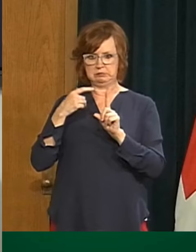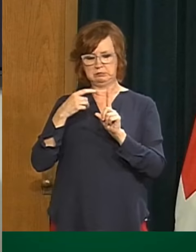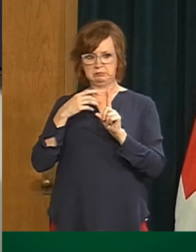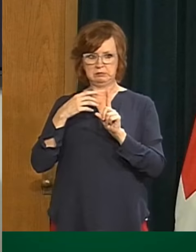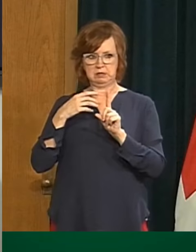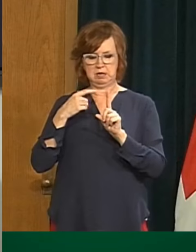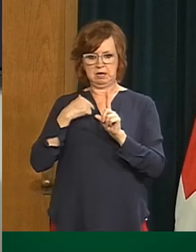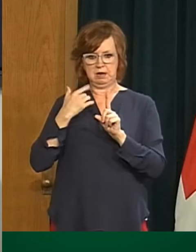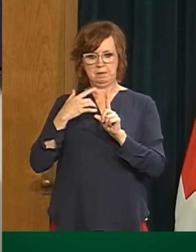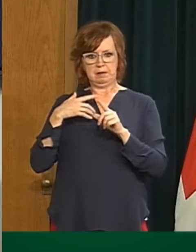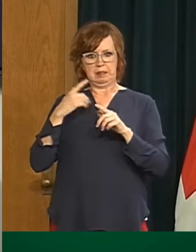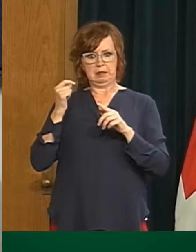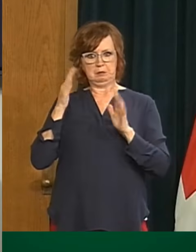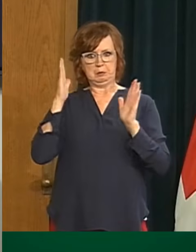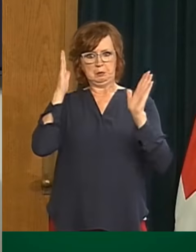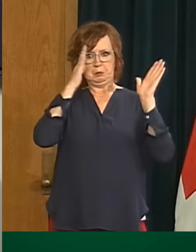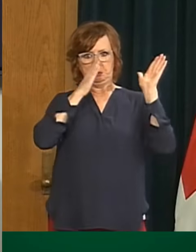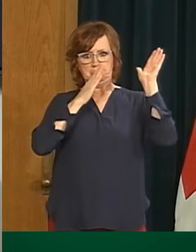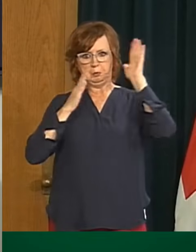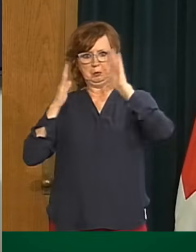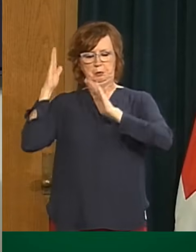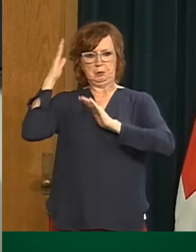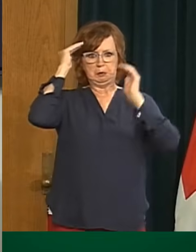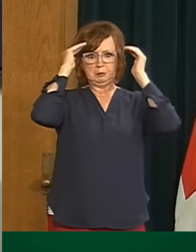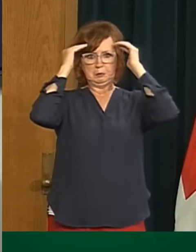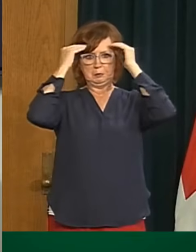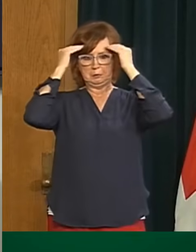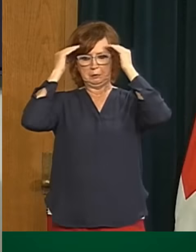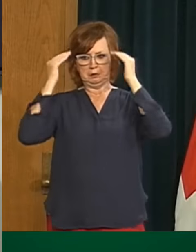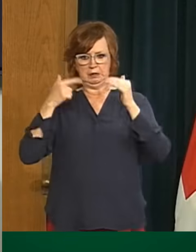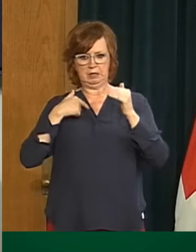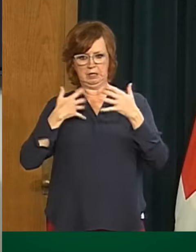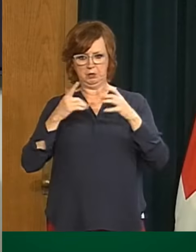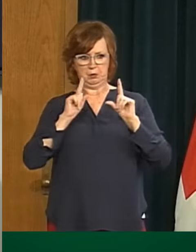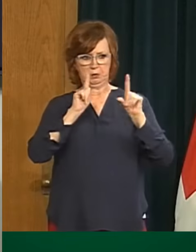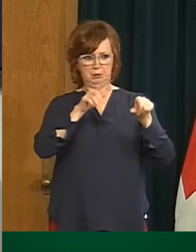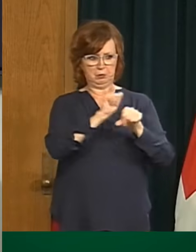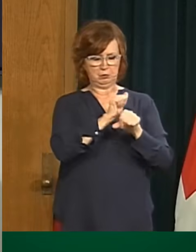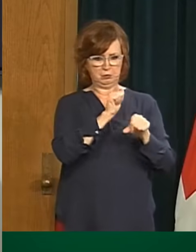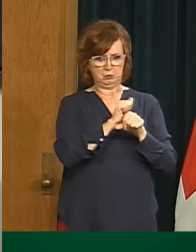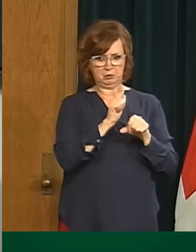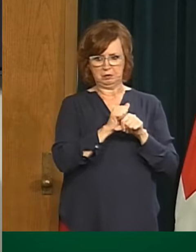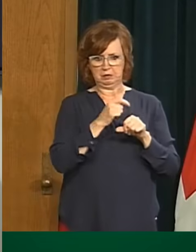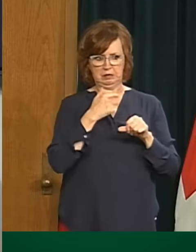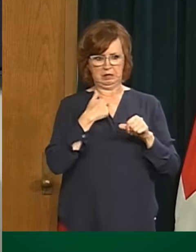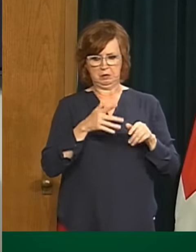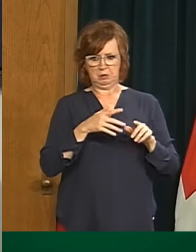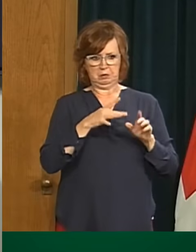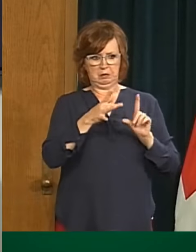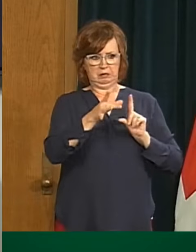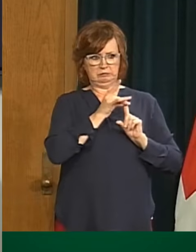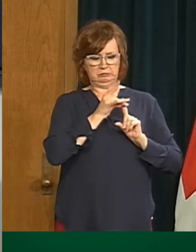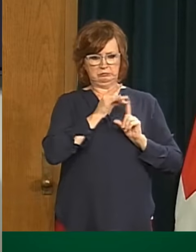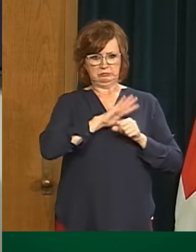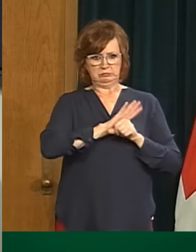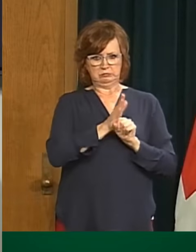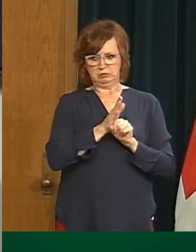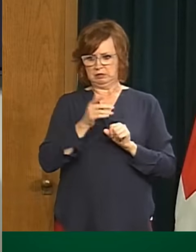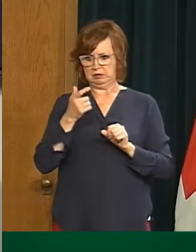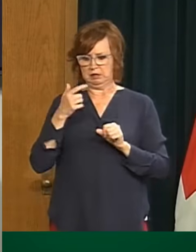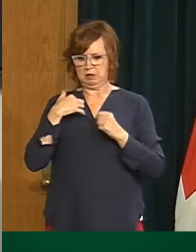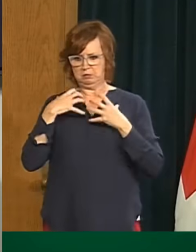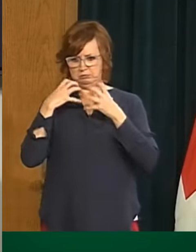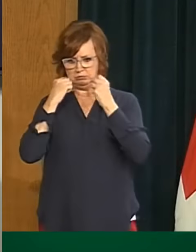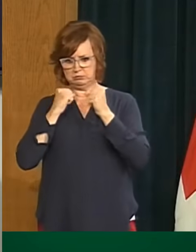She doesn't want to take a chance to contract COVID, but she doesn't want to lose her job. Is there anything